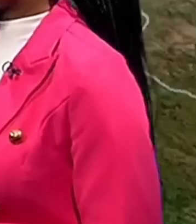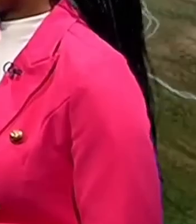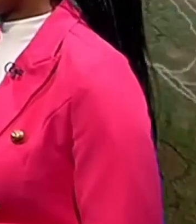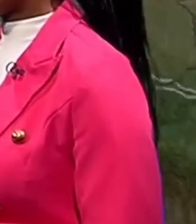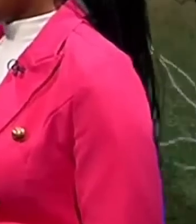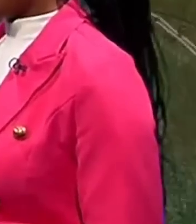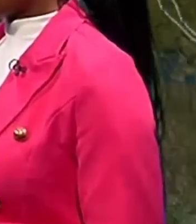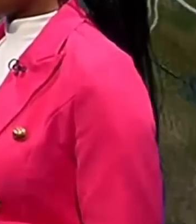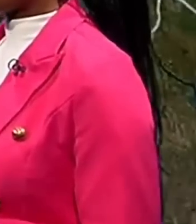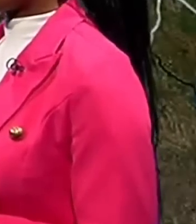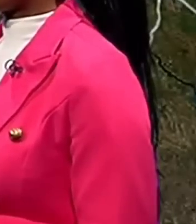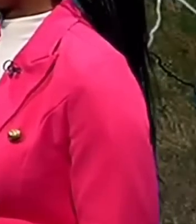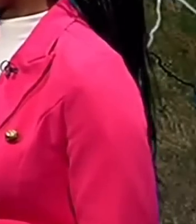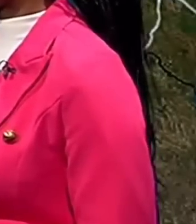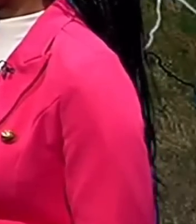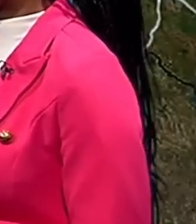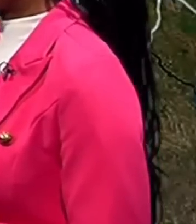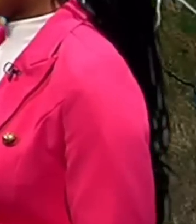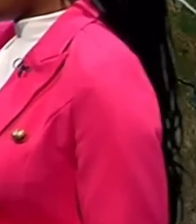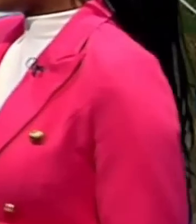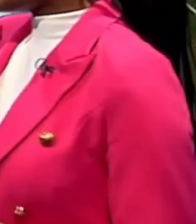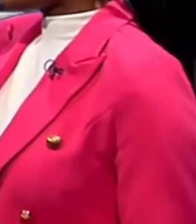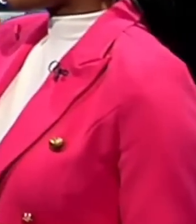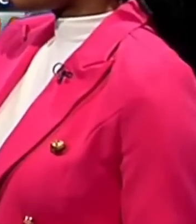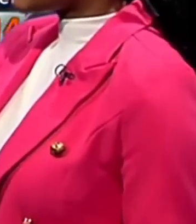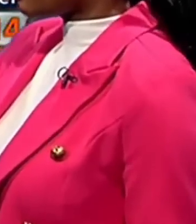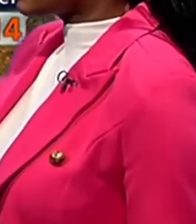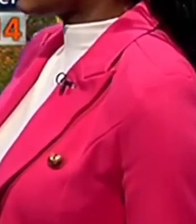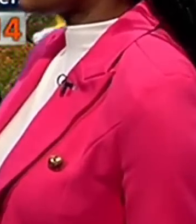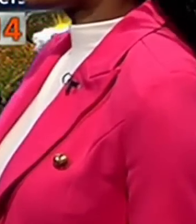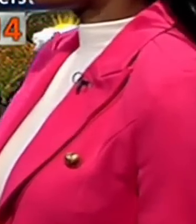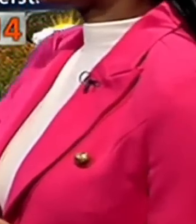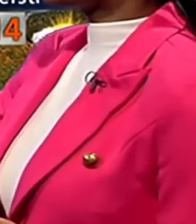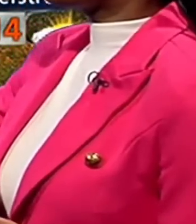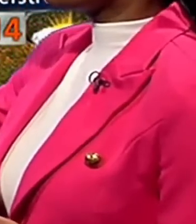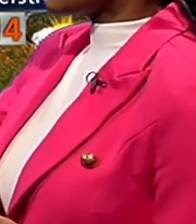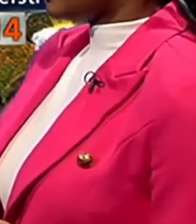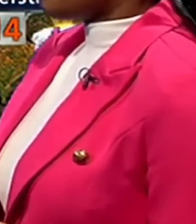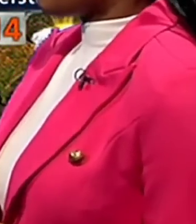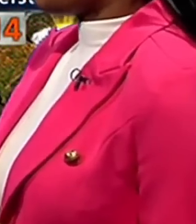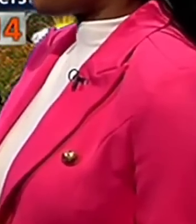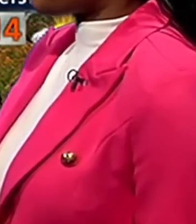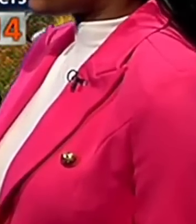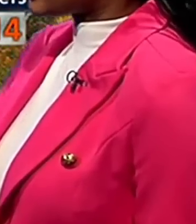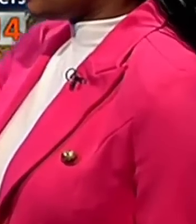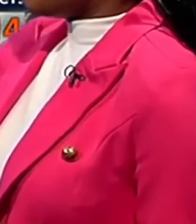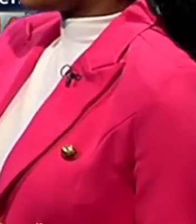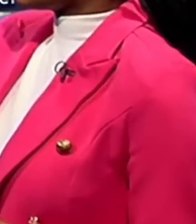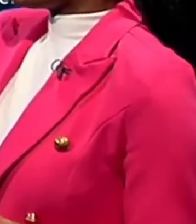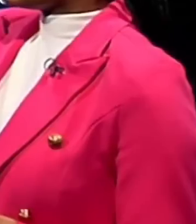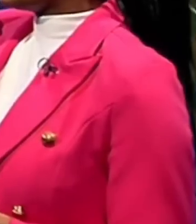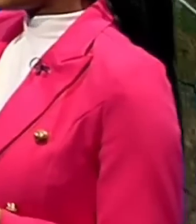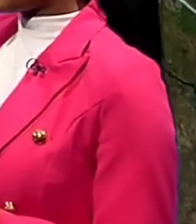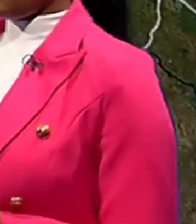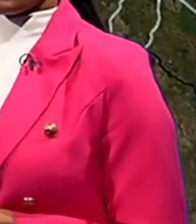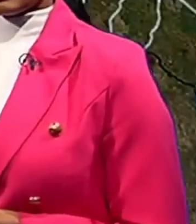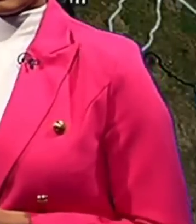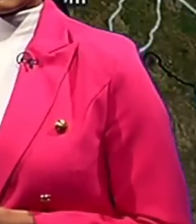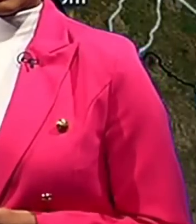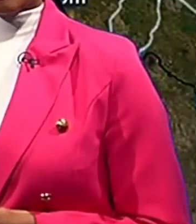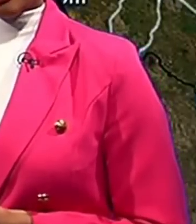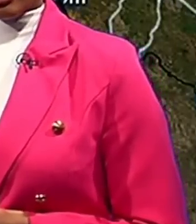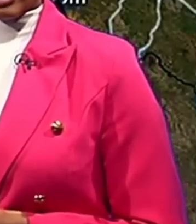mo Thapameng re bella province ya Bokone Bophirima le teng mo provinceng go tla nna le kgone go nna le pula mo provinceng me re lebella Mahikeng go